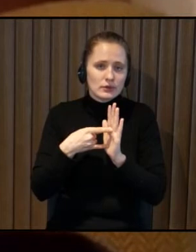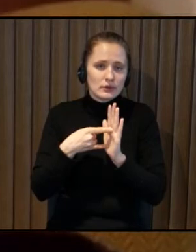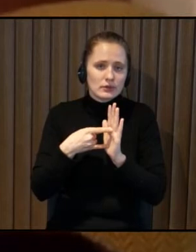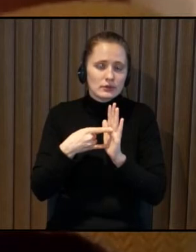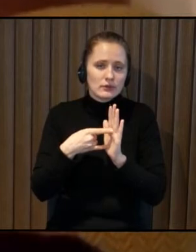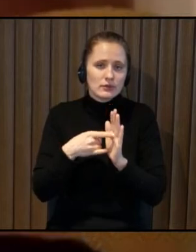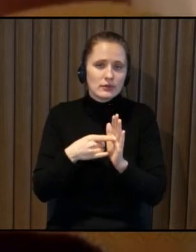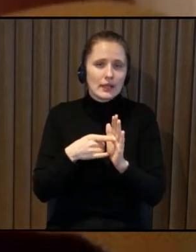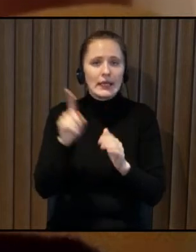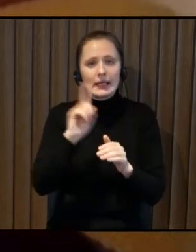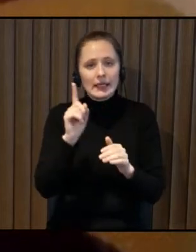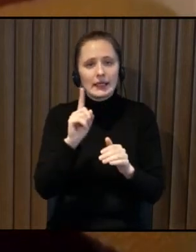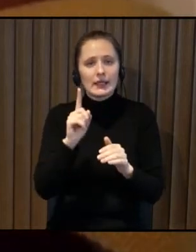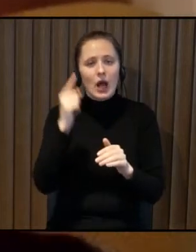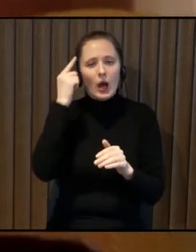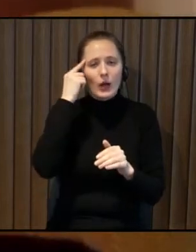projects